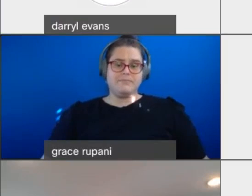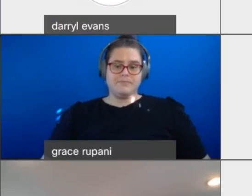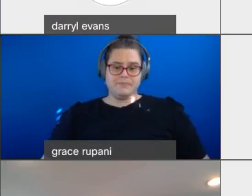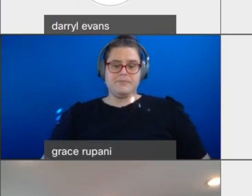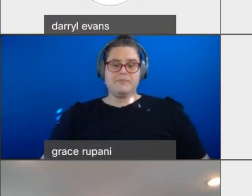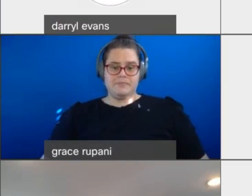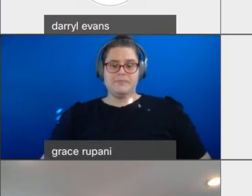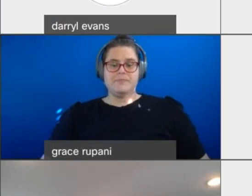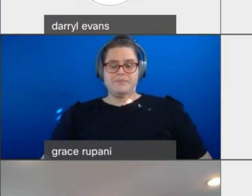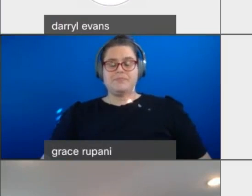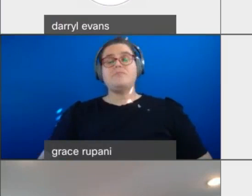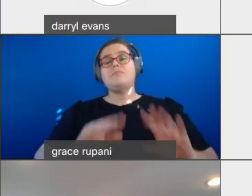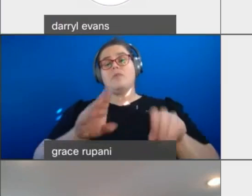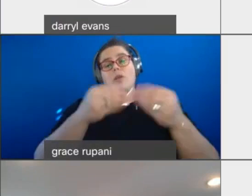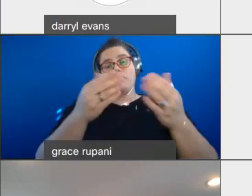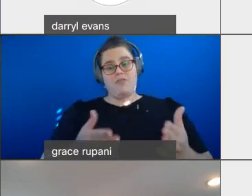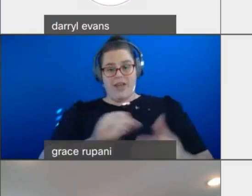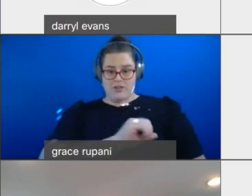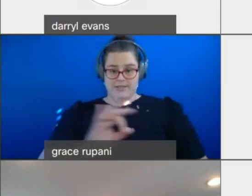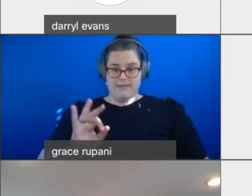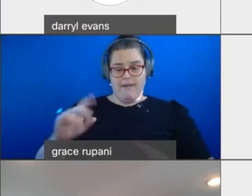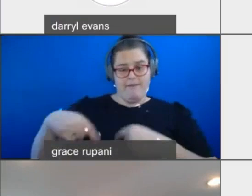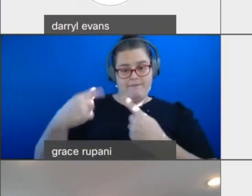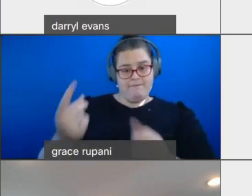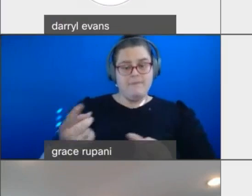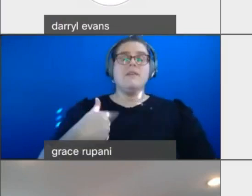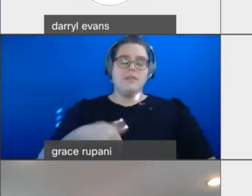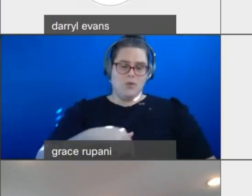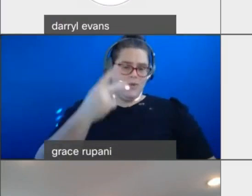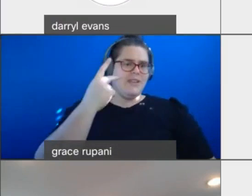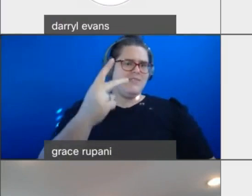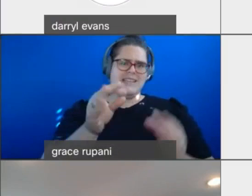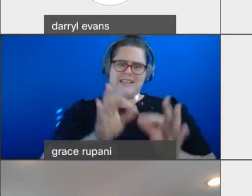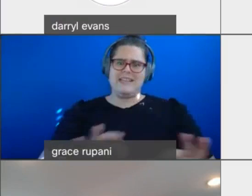Amongst our provider staff, we have seen a significant jump.